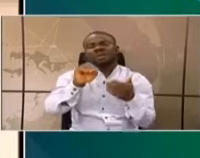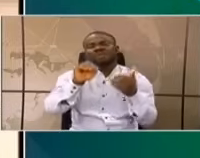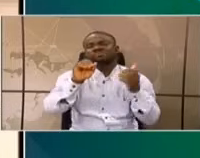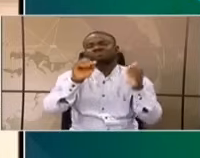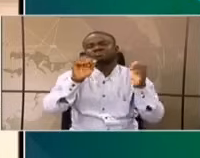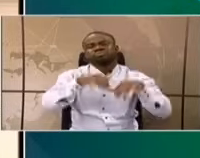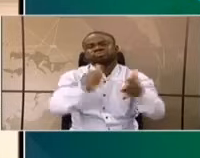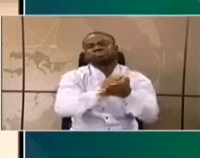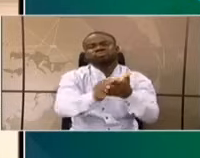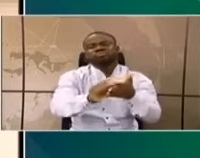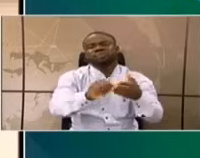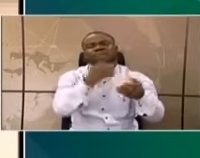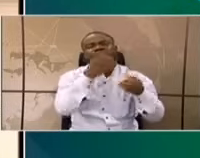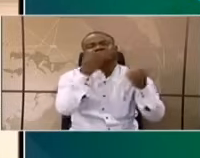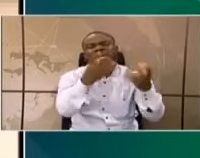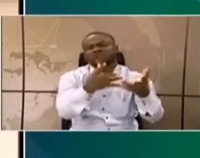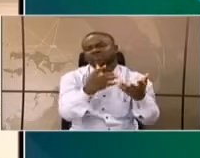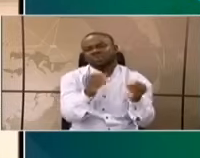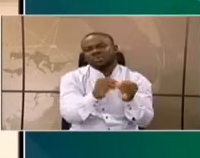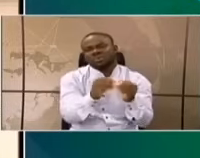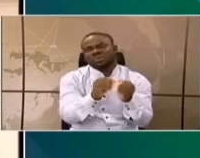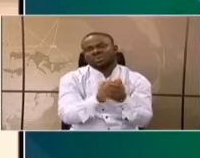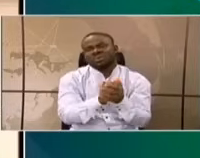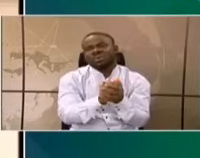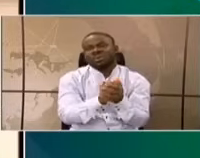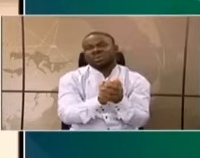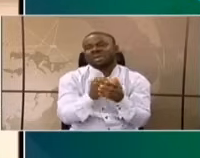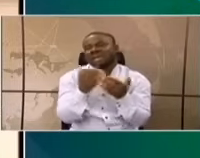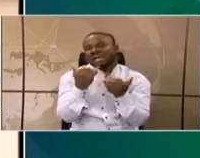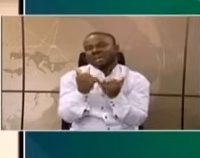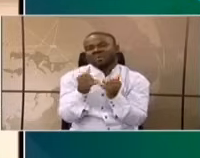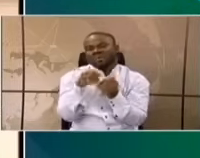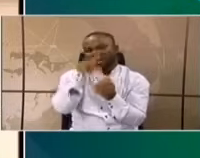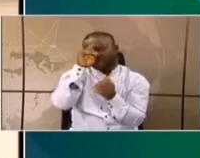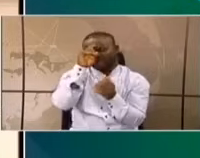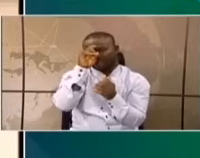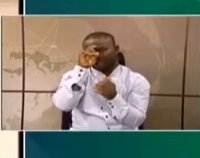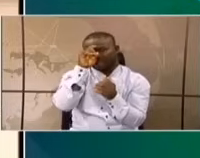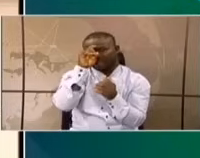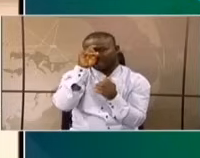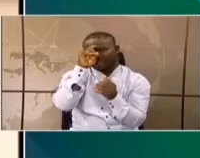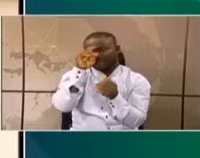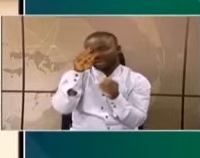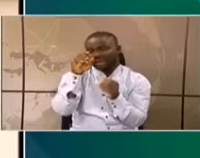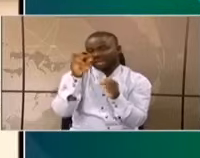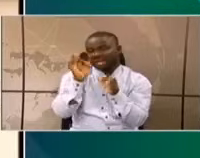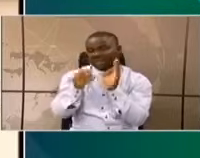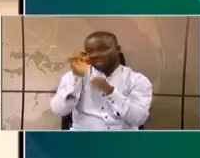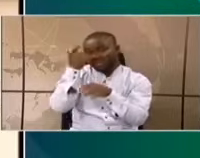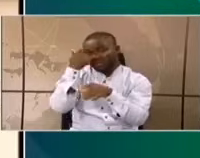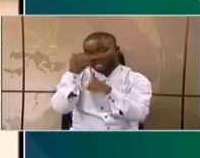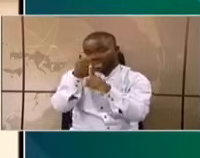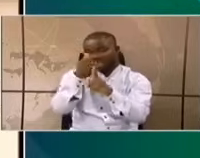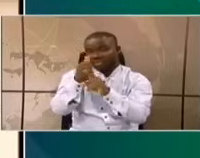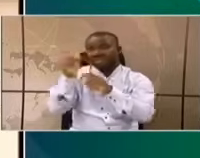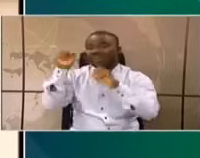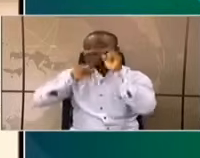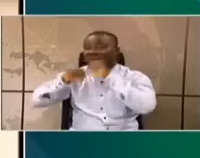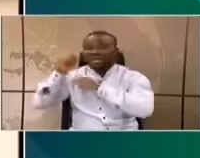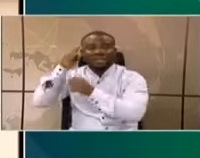se abain se or fight Galamsey na your parliamentary candidates in this country omu to Galamsey